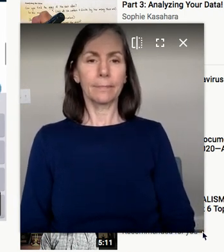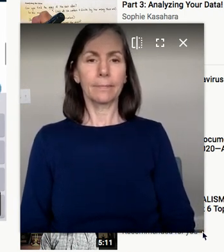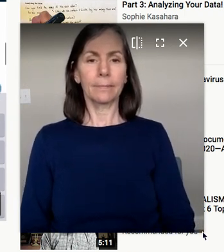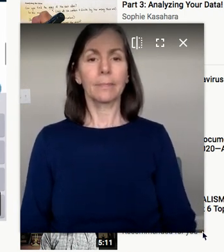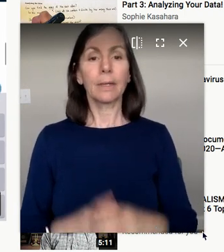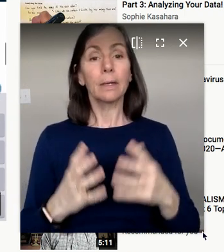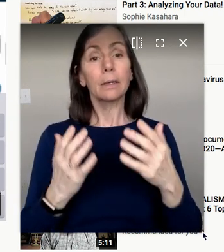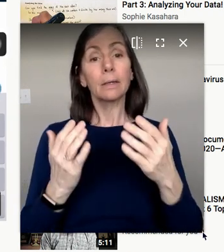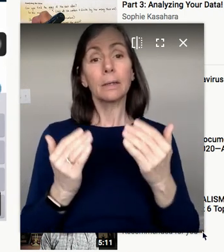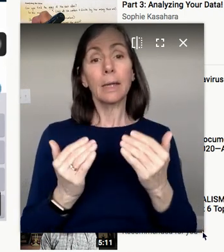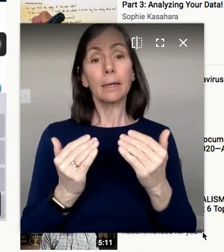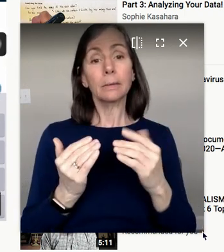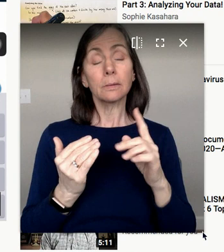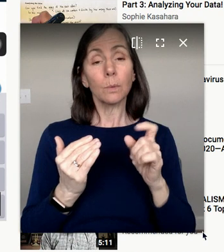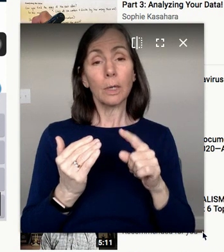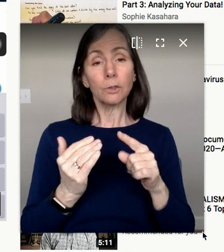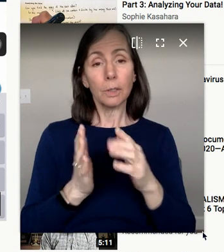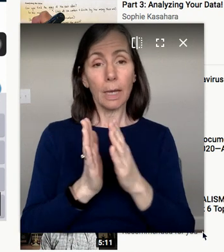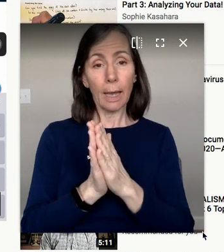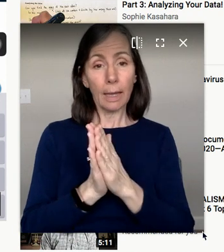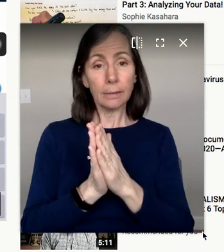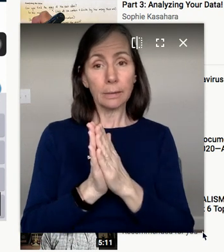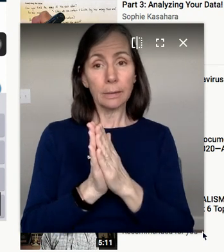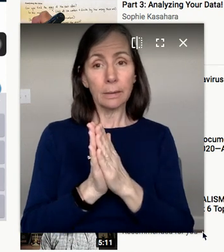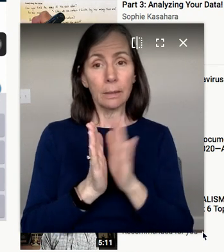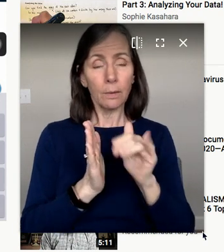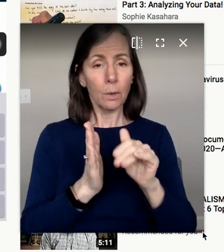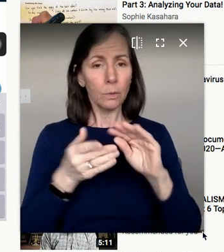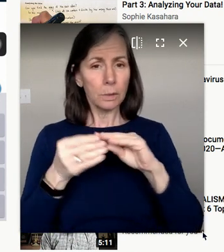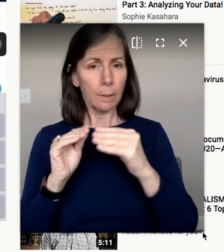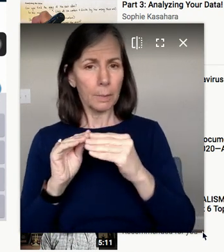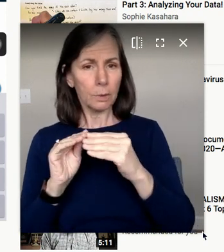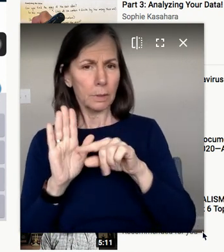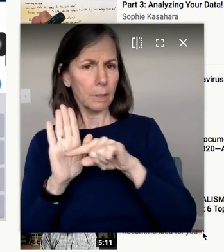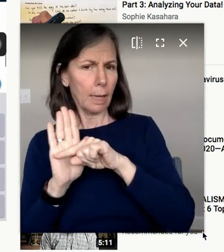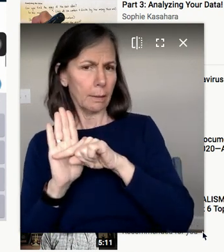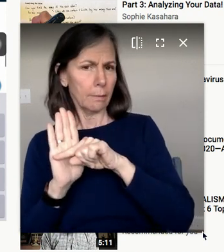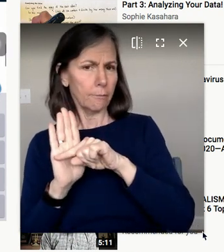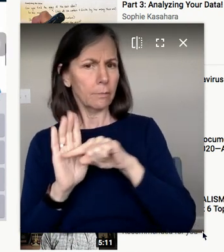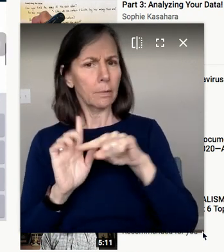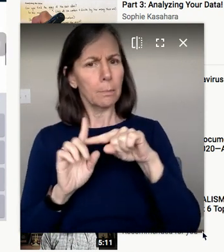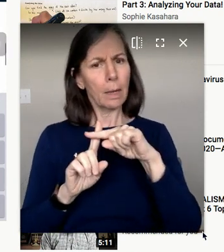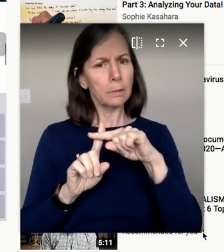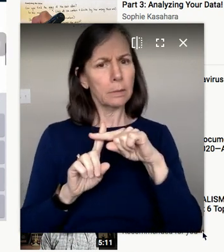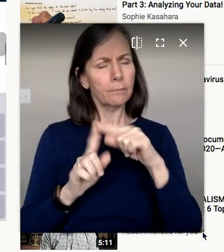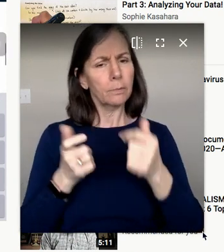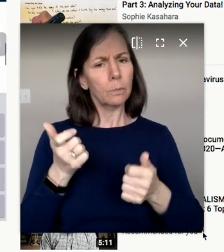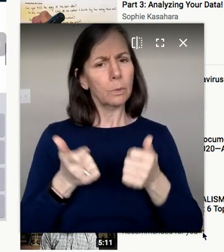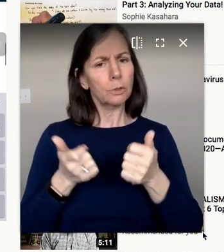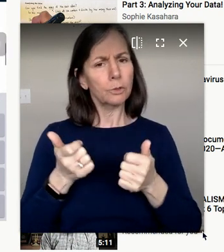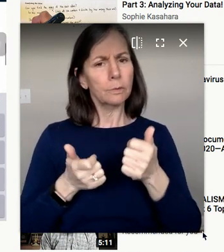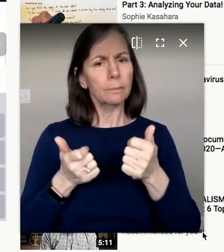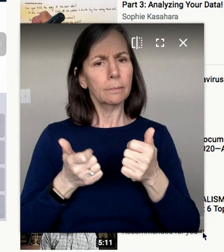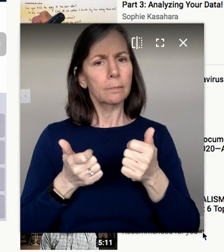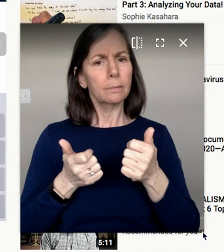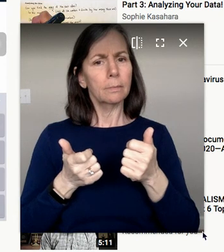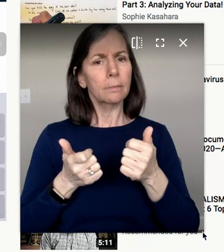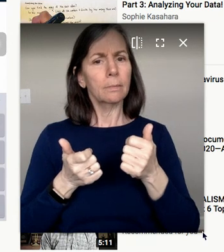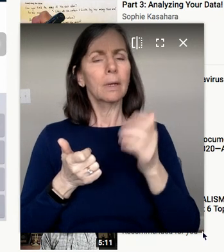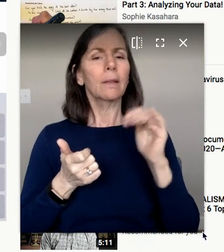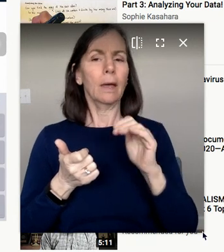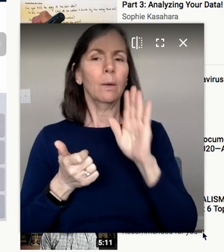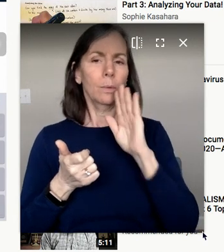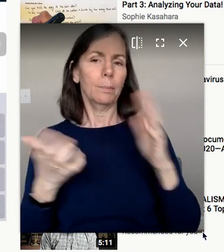Next, the question asks, are these numbers negative or positive? So this one is a matching question.